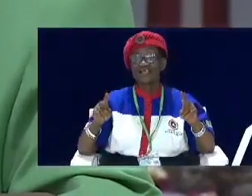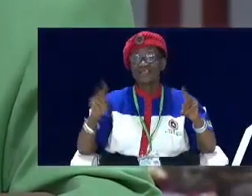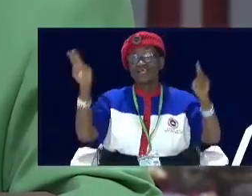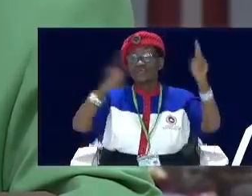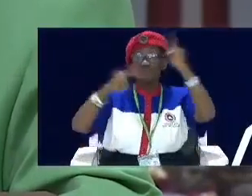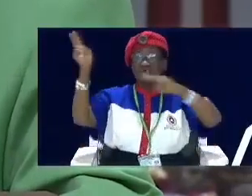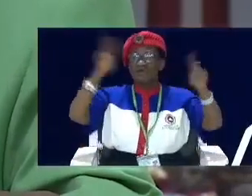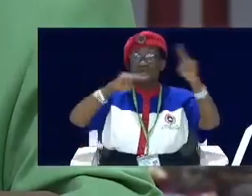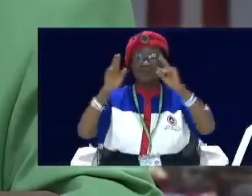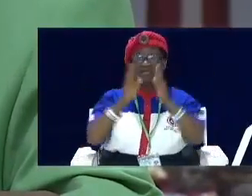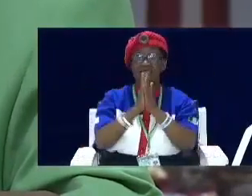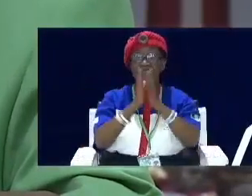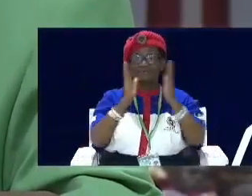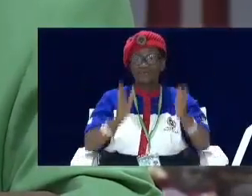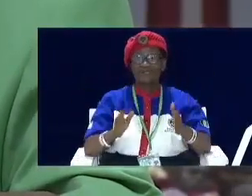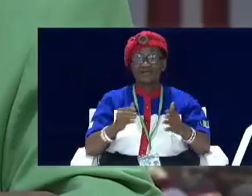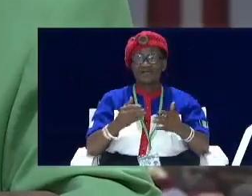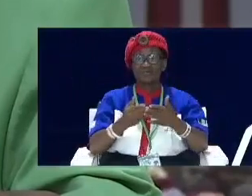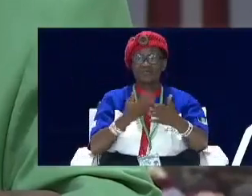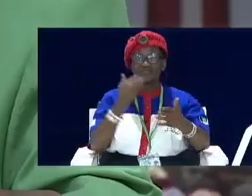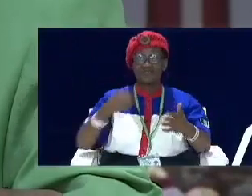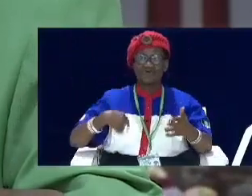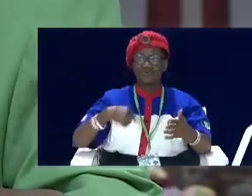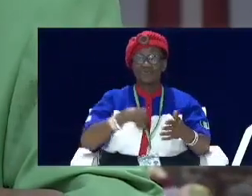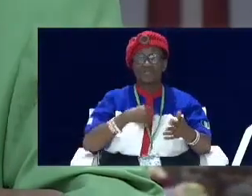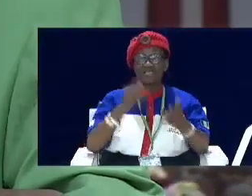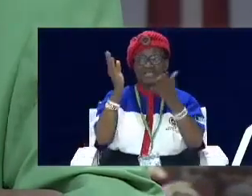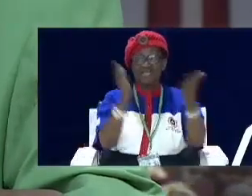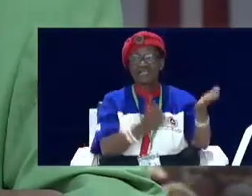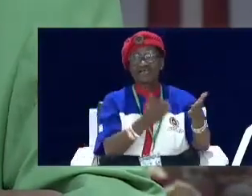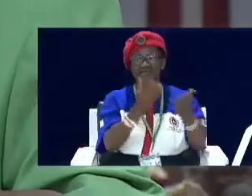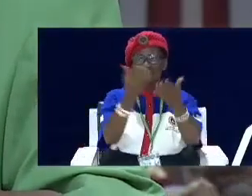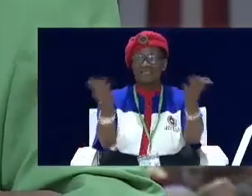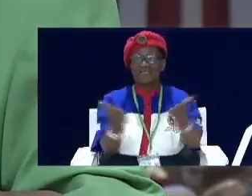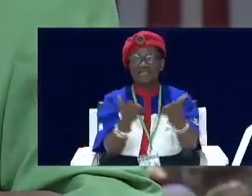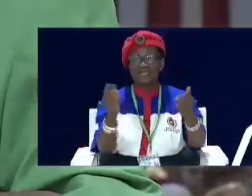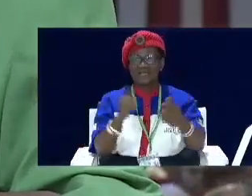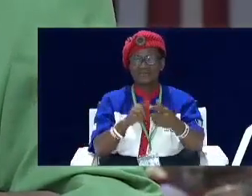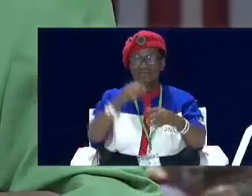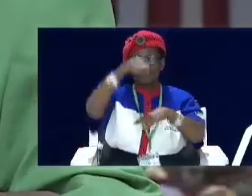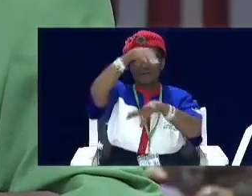le before we leave here tonight. Ka to kuro ni ilale yi.